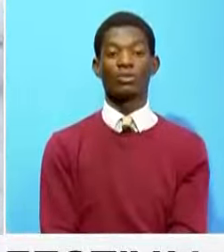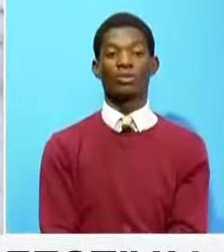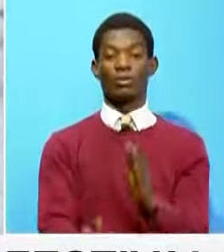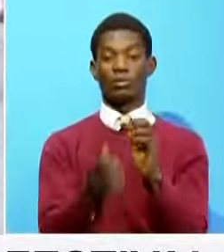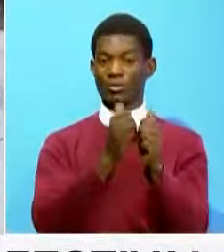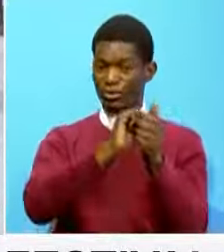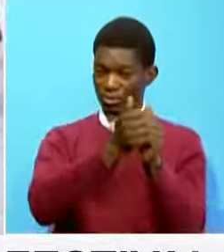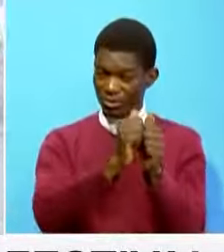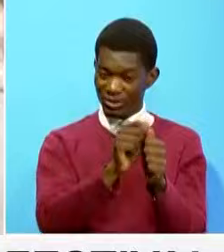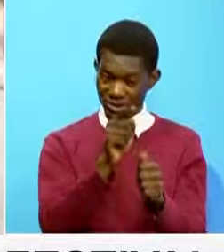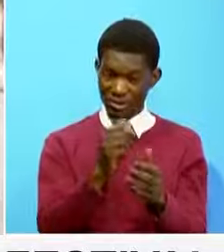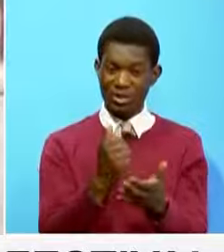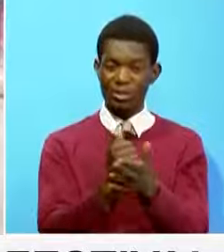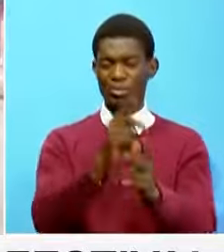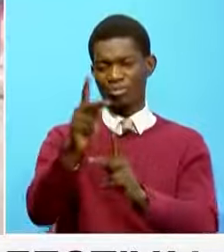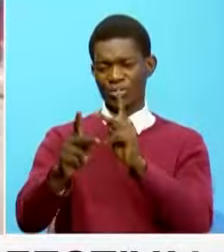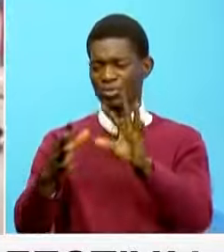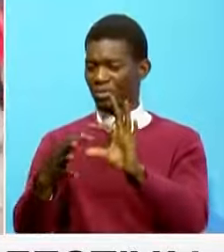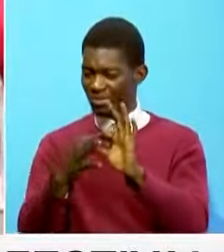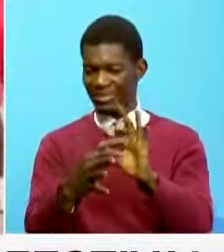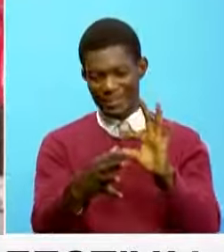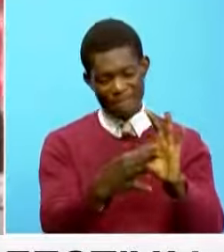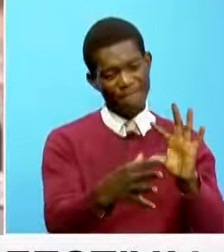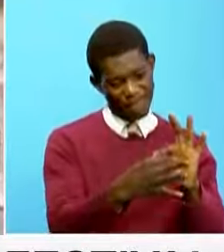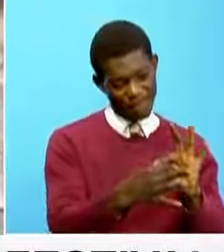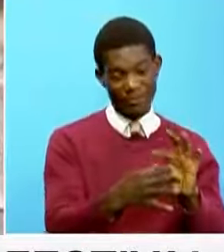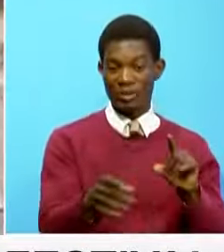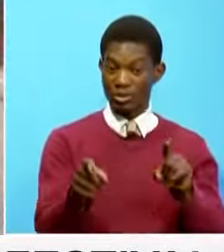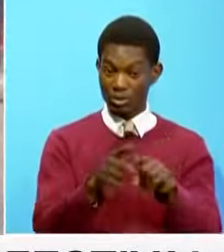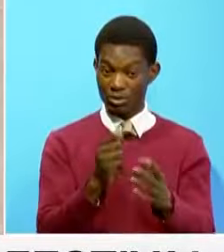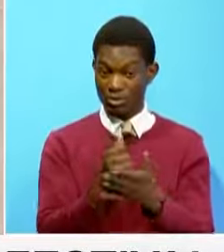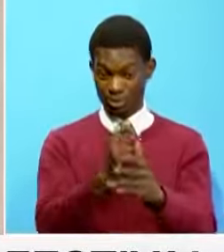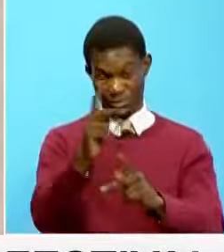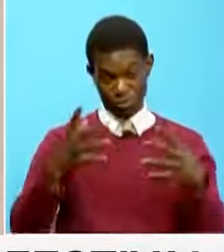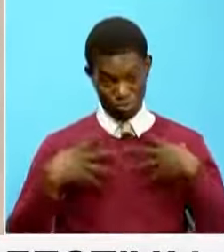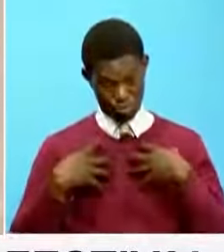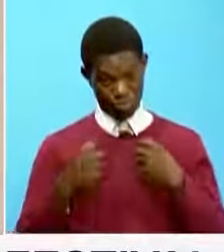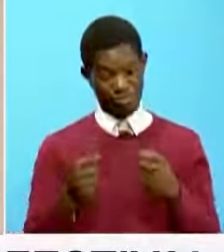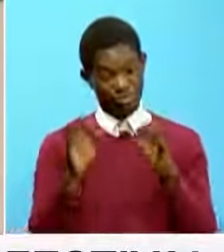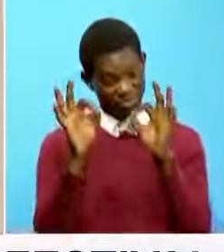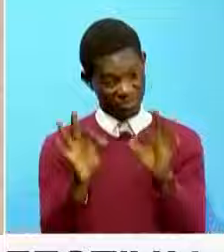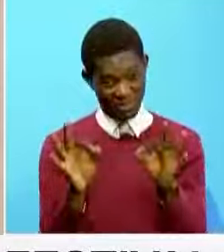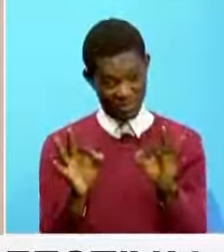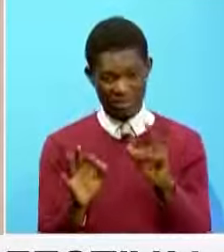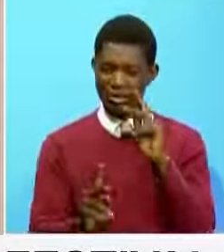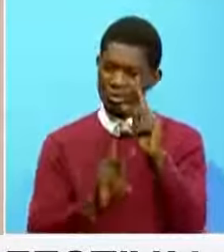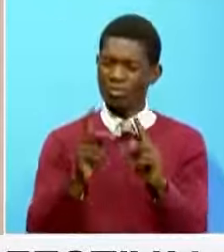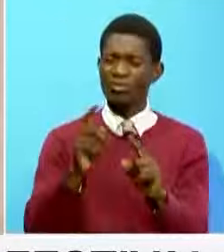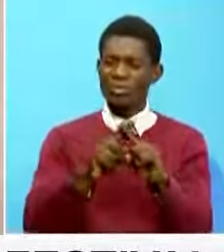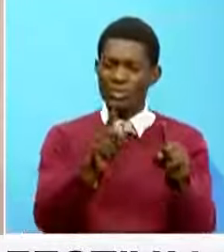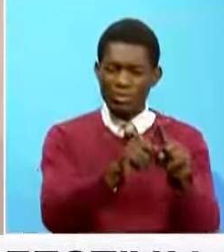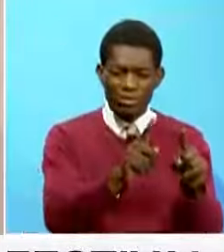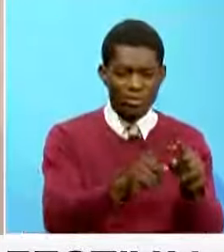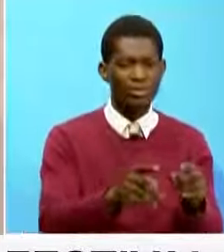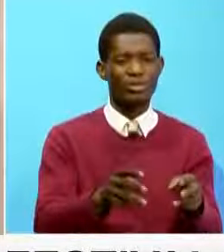people in different societies, it is equally key in ensuring good health among people. This is why people from different walks of life in